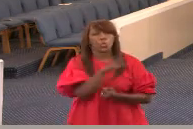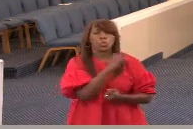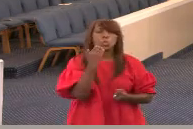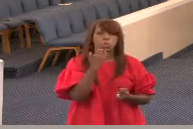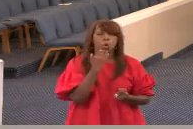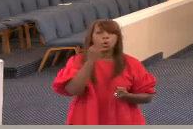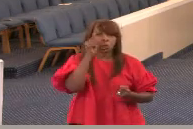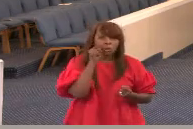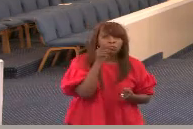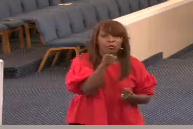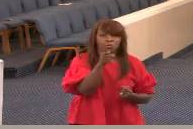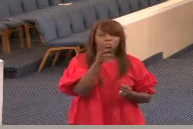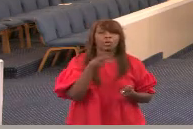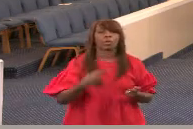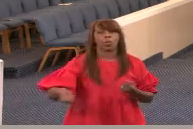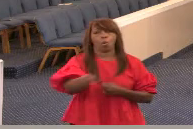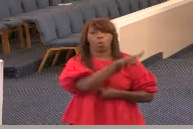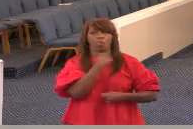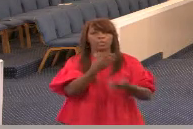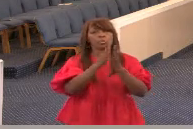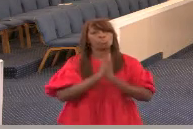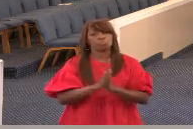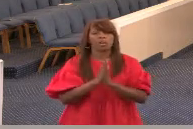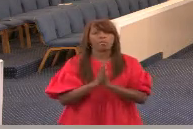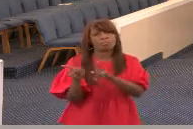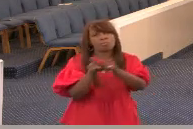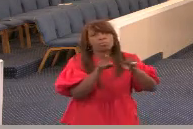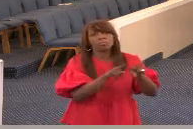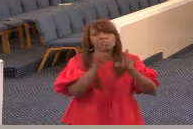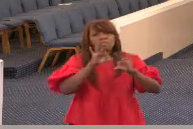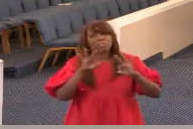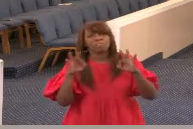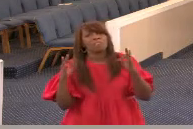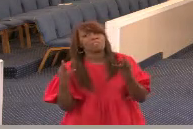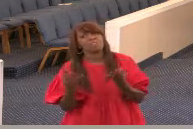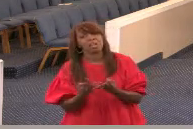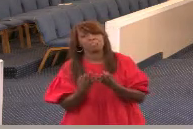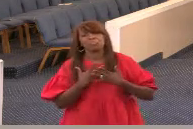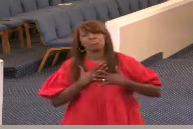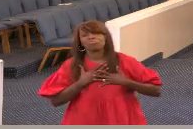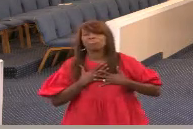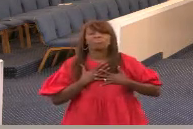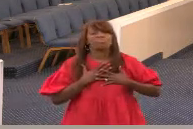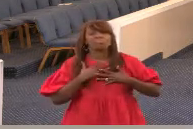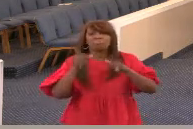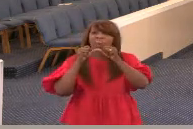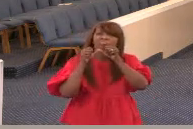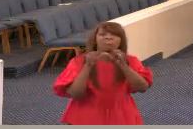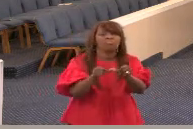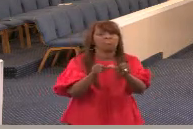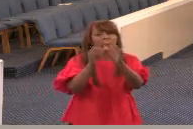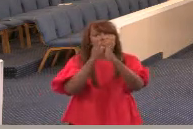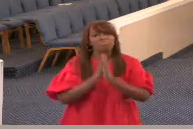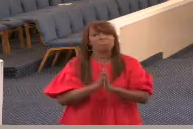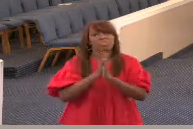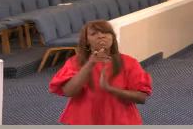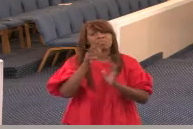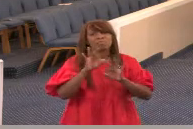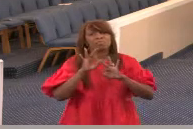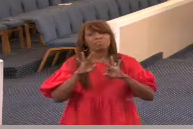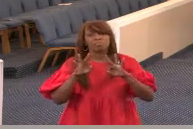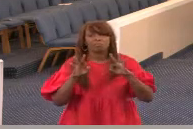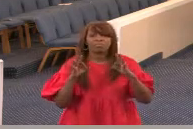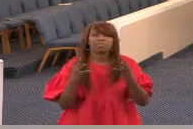intercessory prayer on your behalf to the bereaved families. We continue to keep them in prayer.